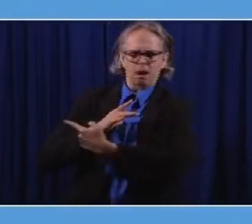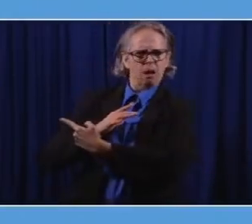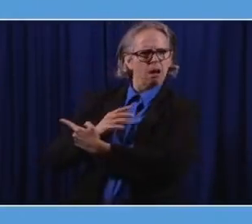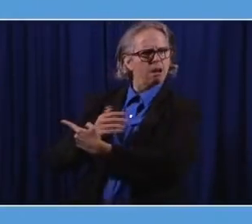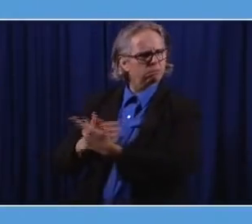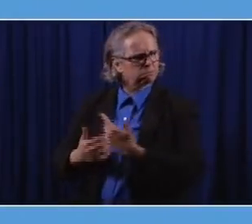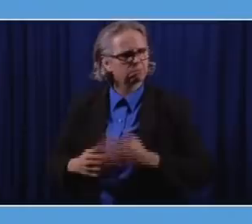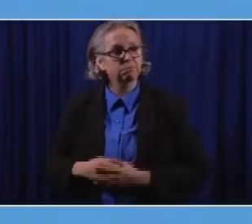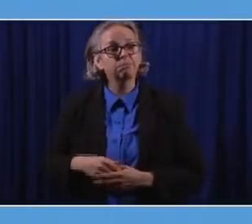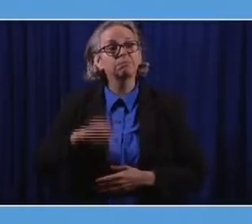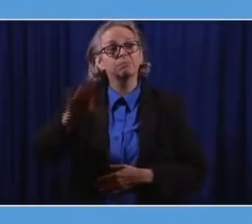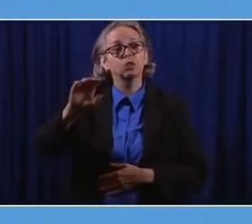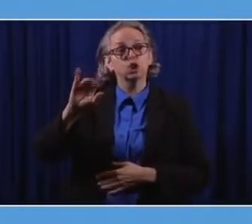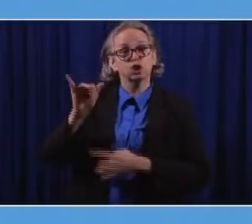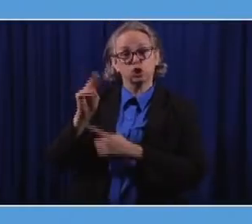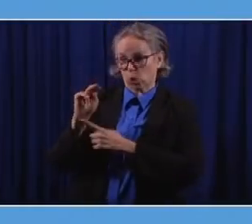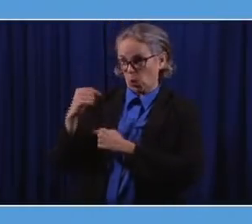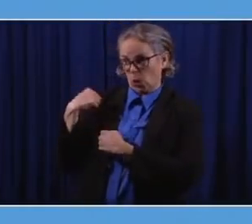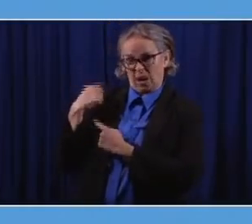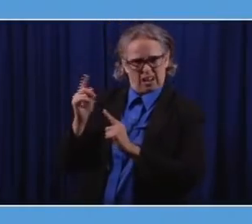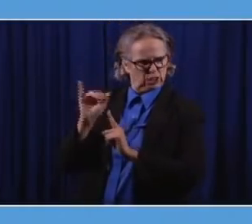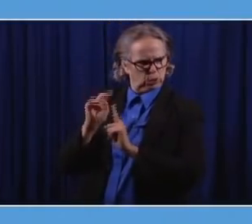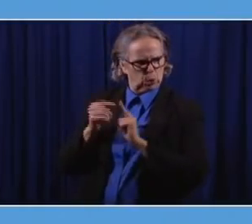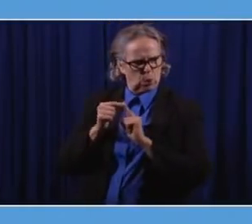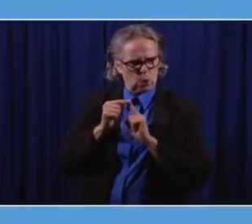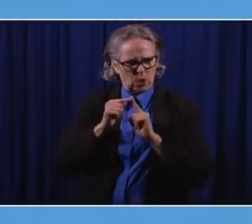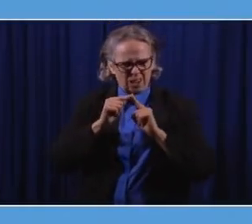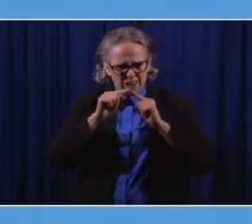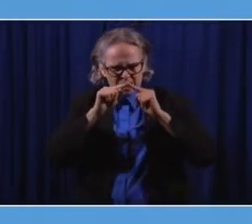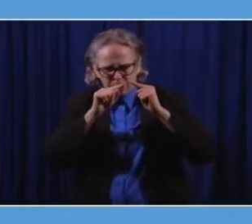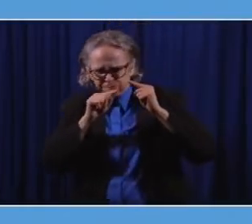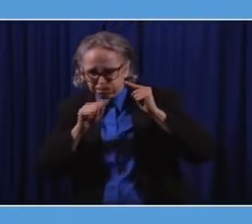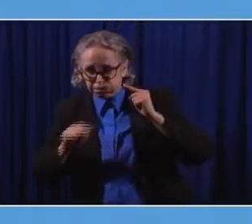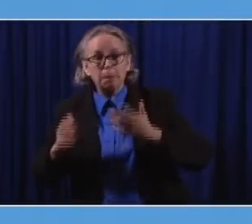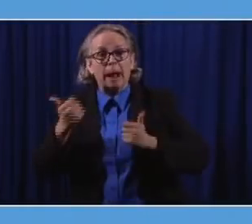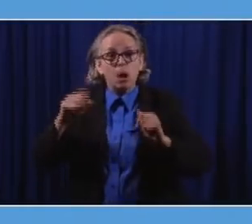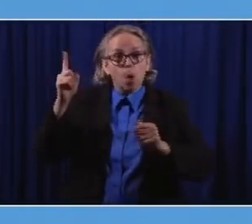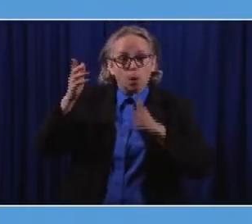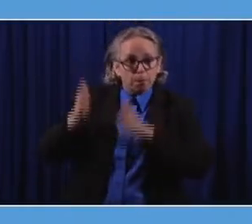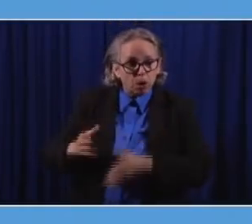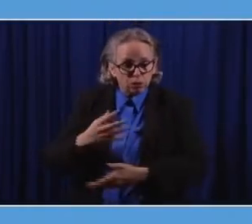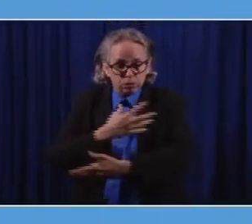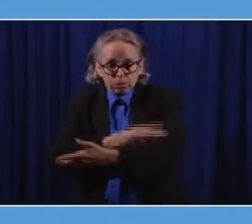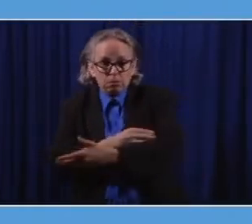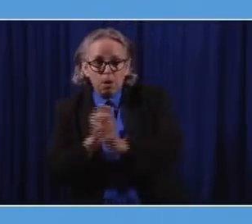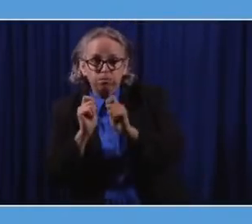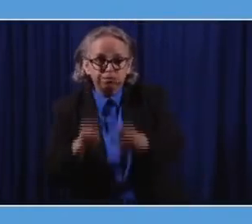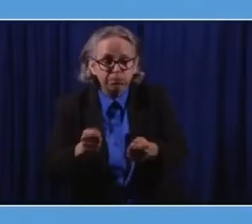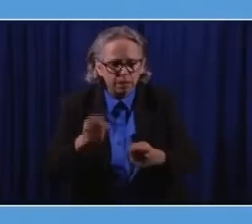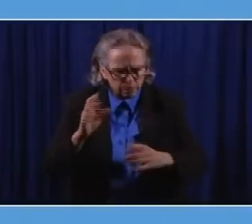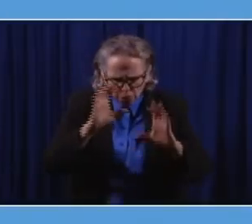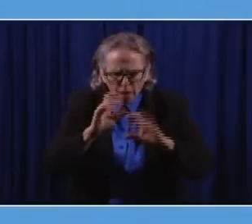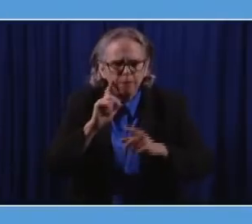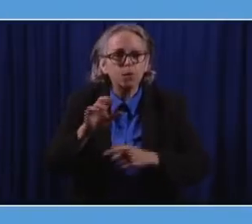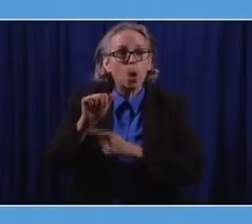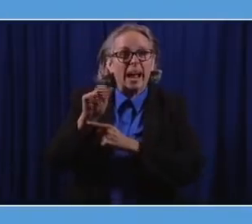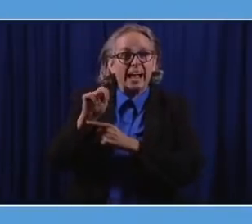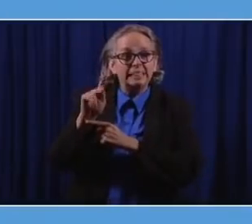platelet donors for COVID-19 antibodies, and they have been sharing this with us and the public. This chart